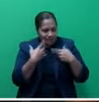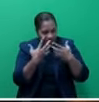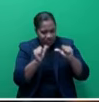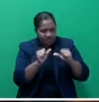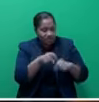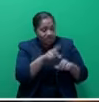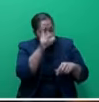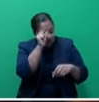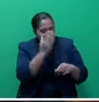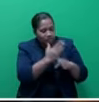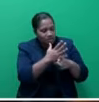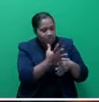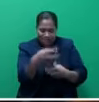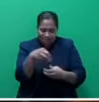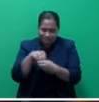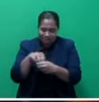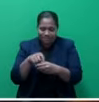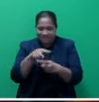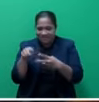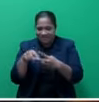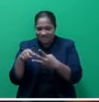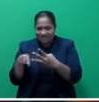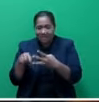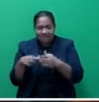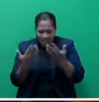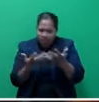and dialogue is continuing with the other employers to see